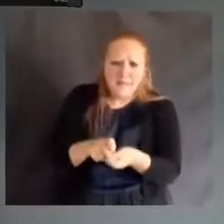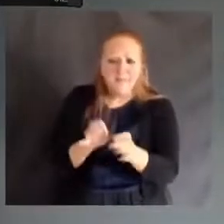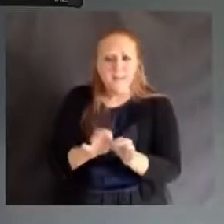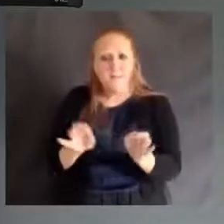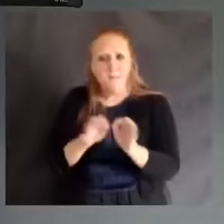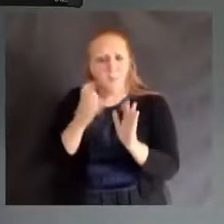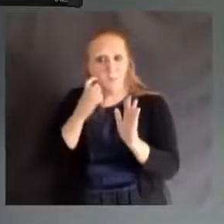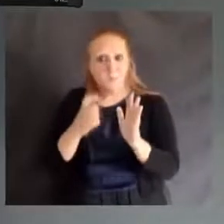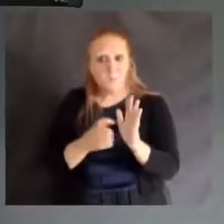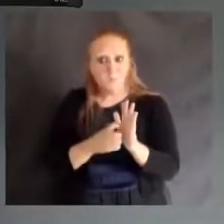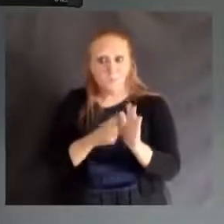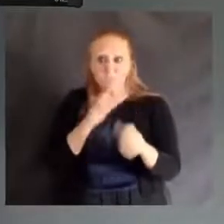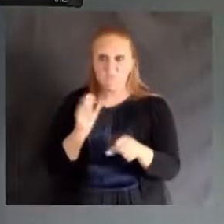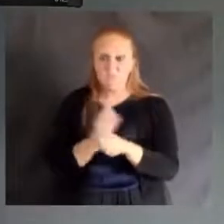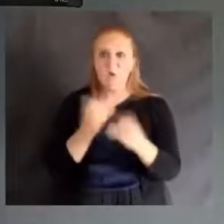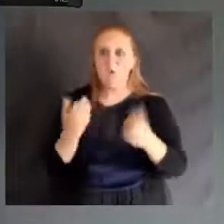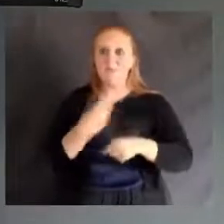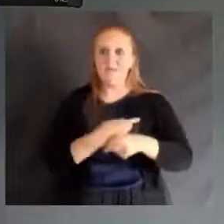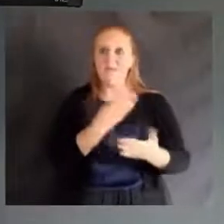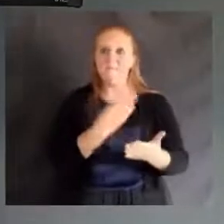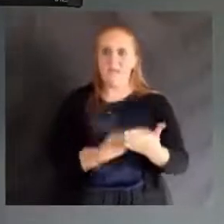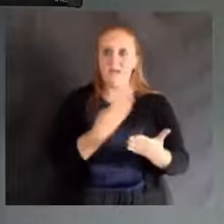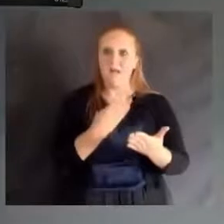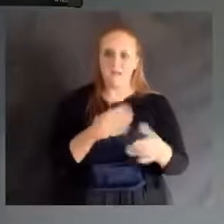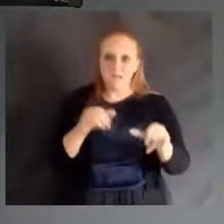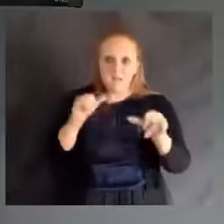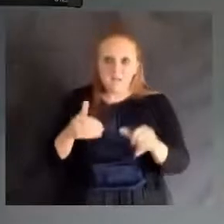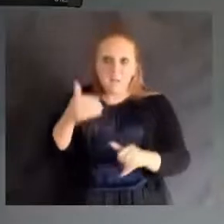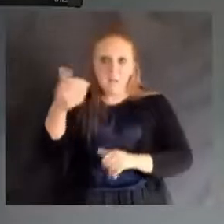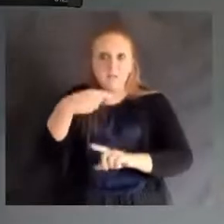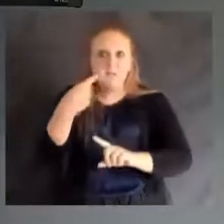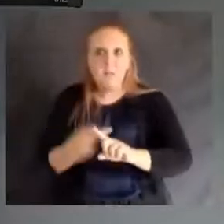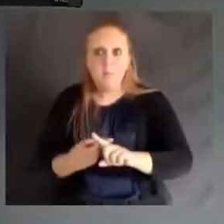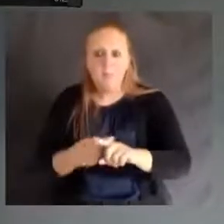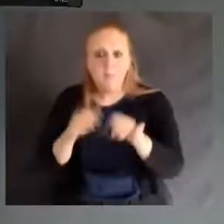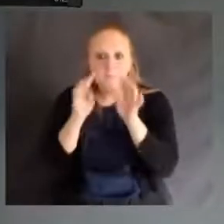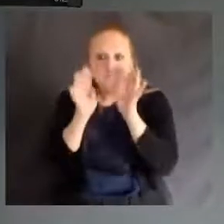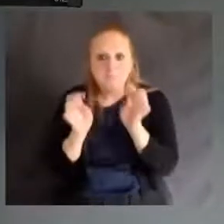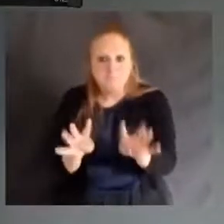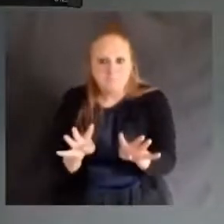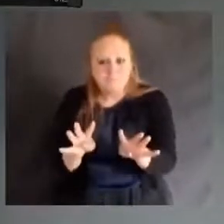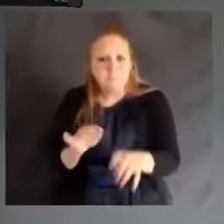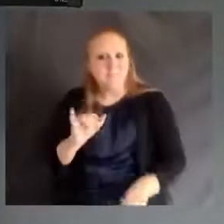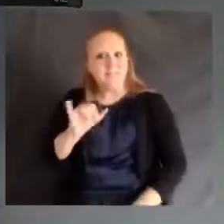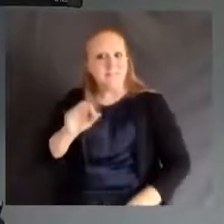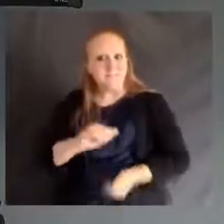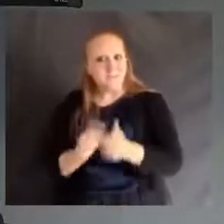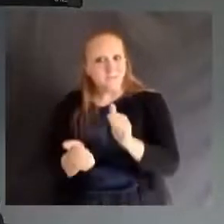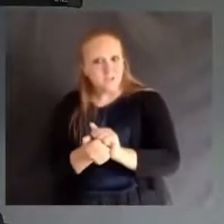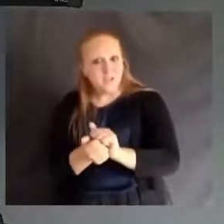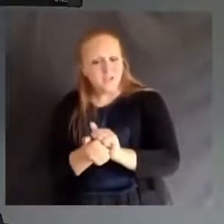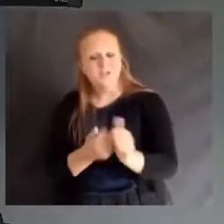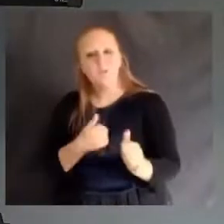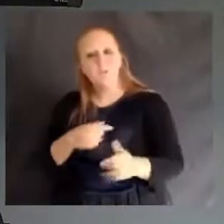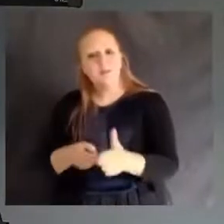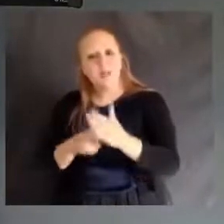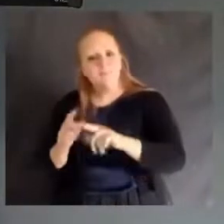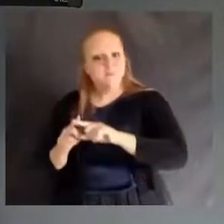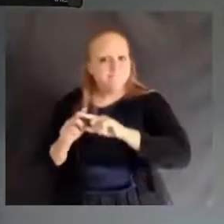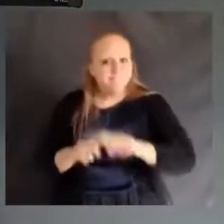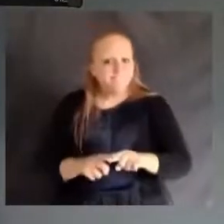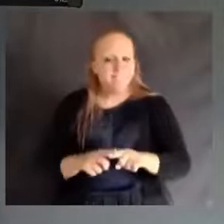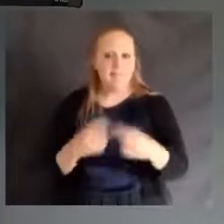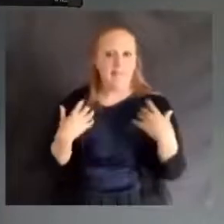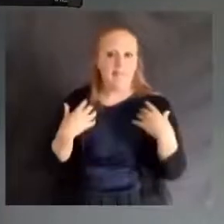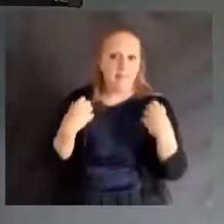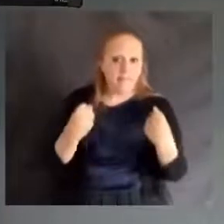on the ground change by August, which will necessitate a difference of opinion based on the health and science that we see at the time